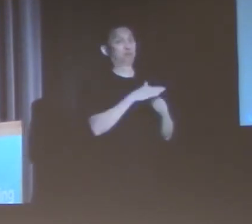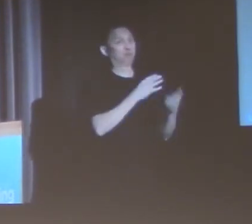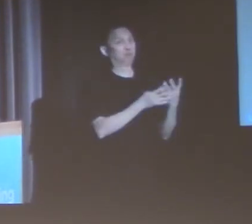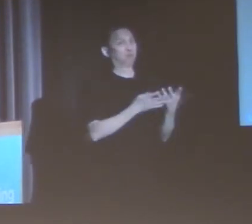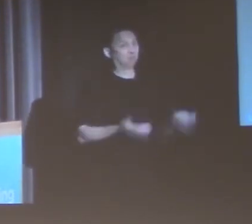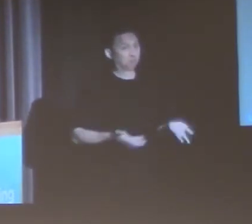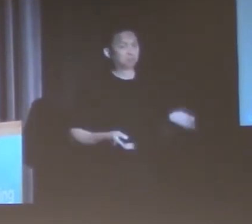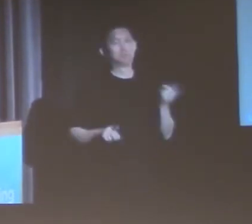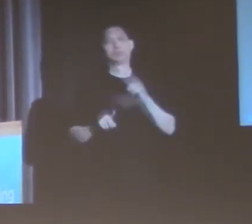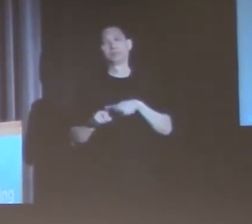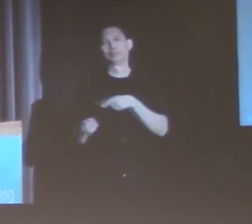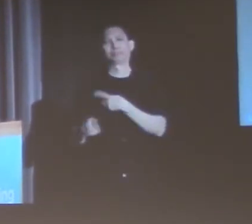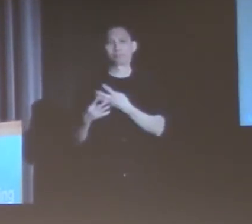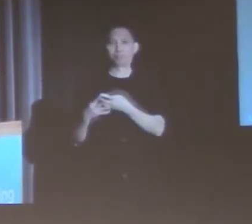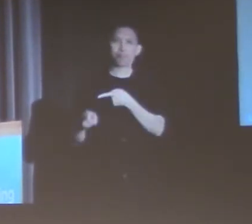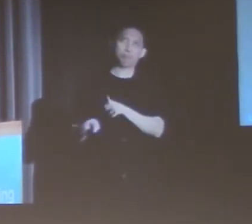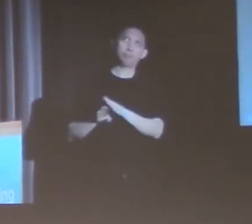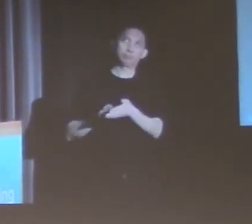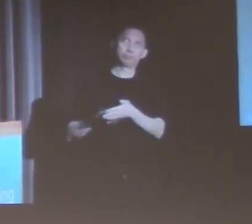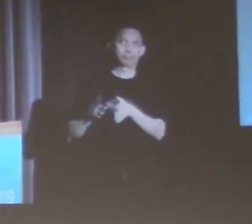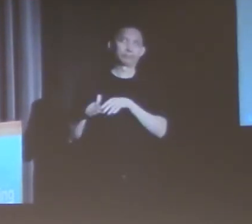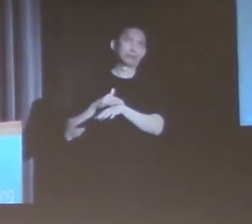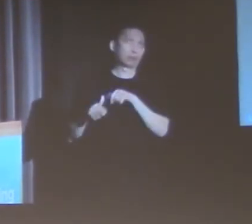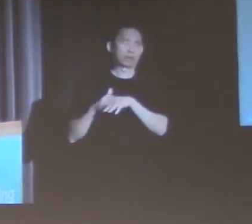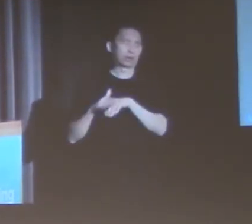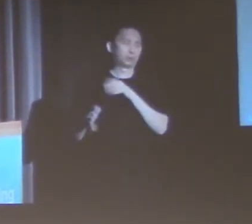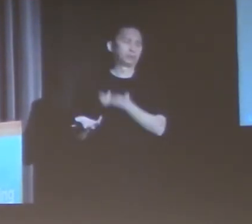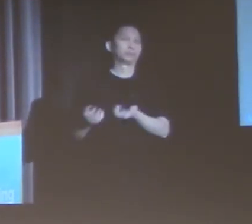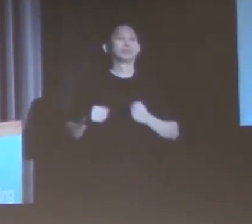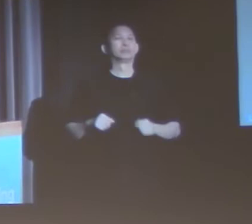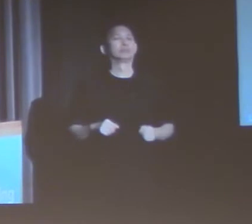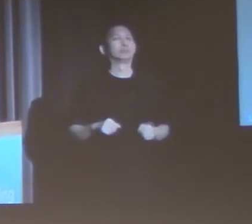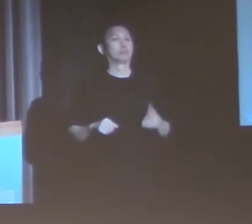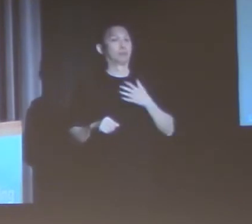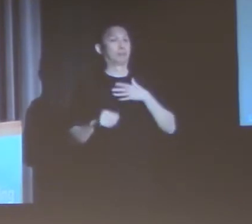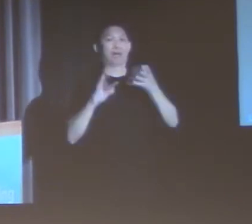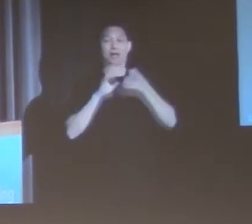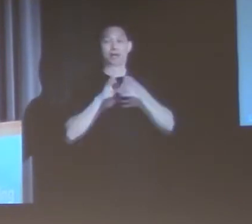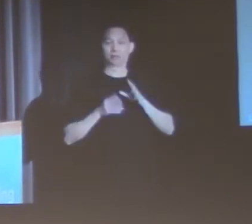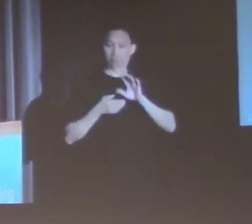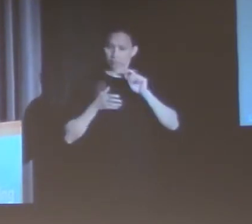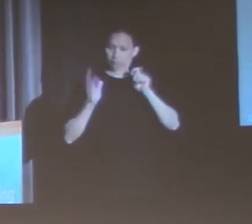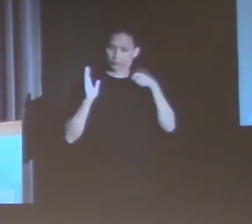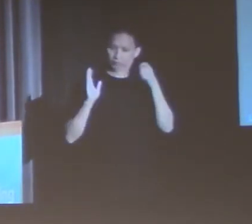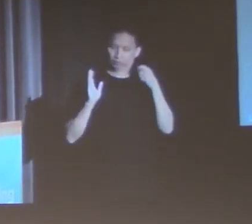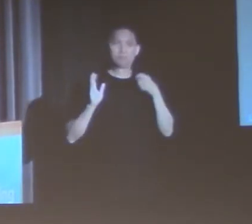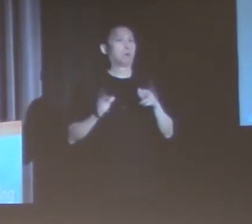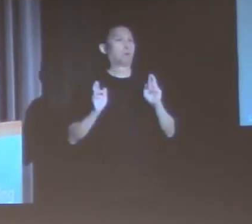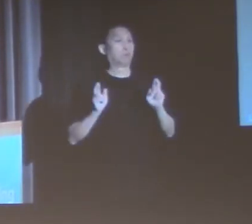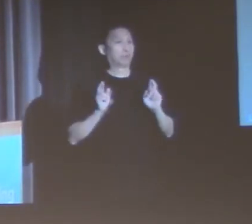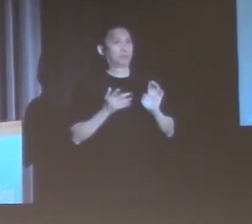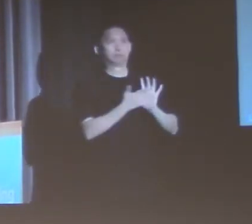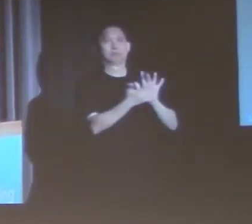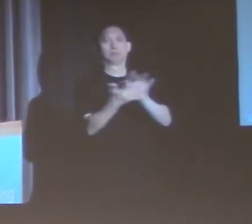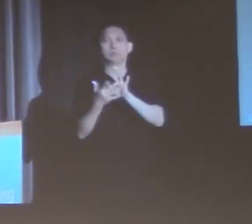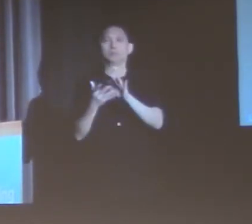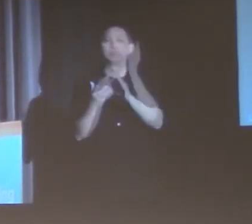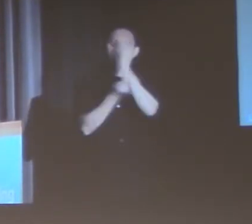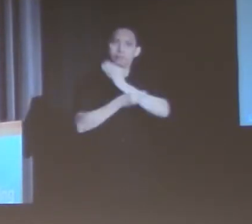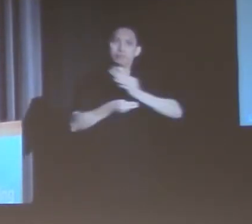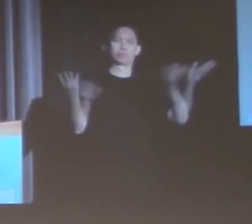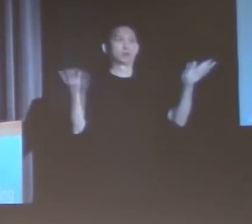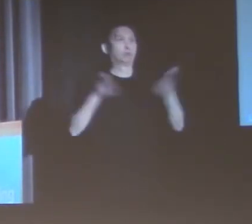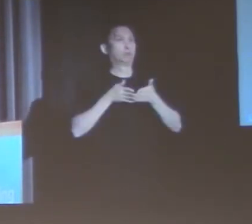England and briefly in Jamaica. But hopefully its reach is broad, which is to understand the role that